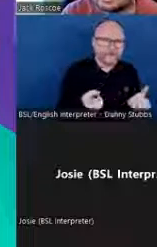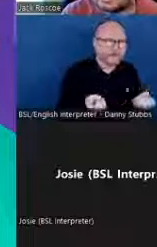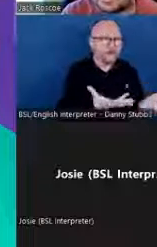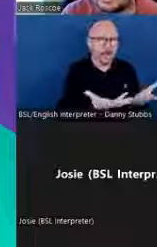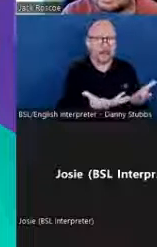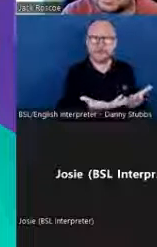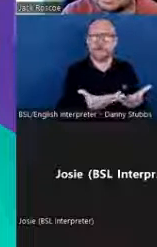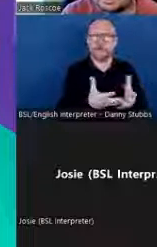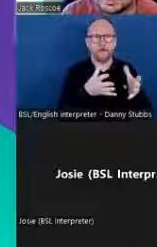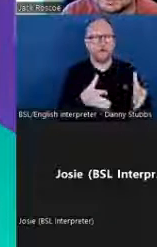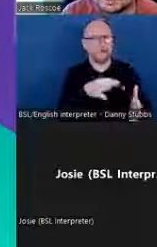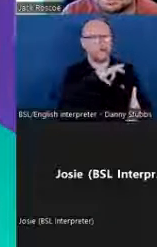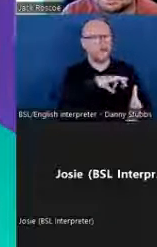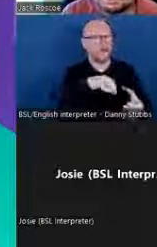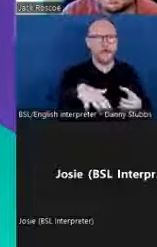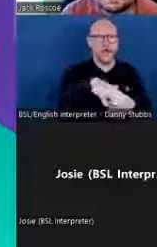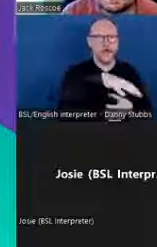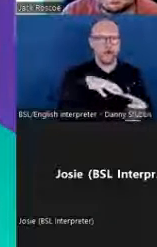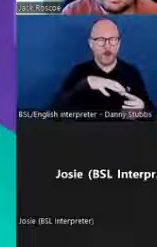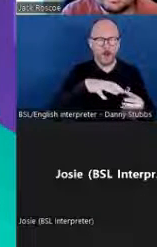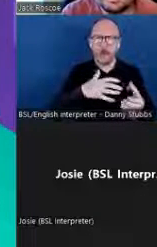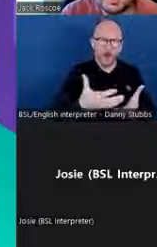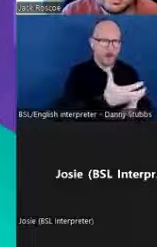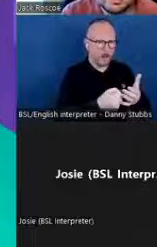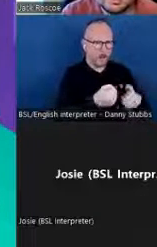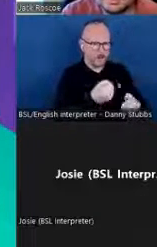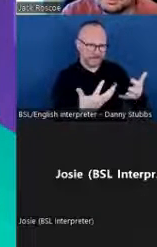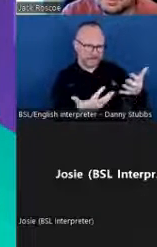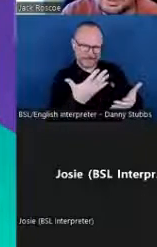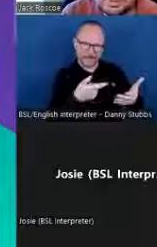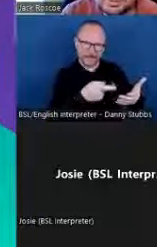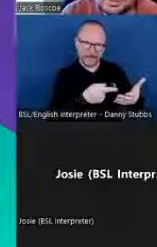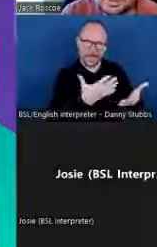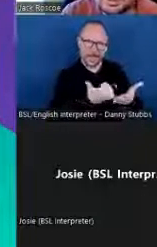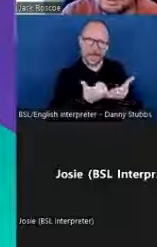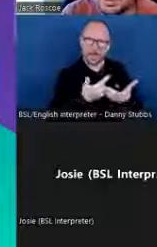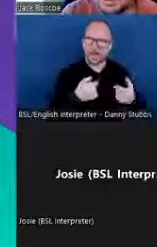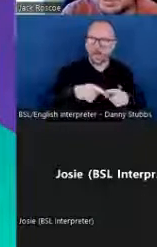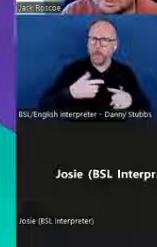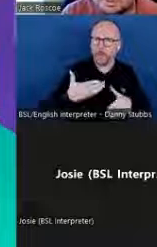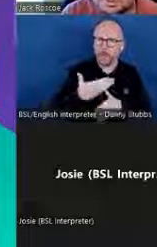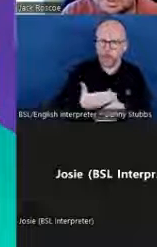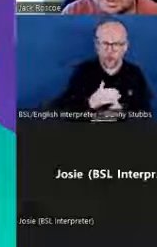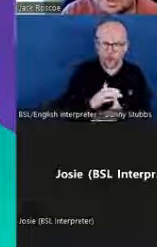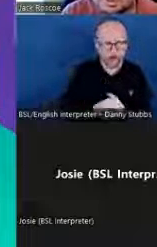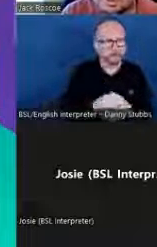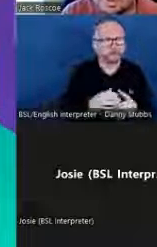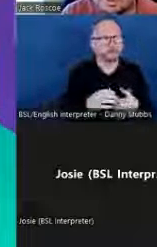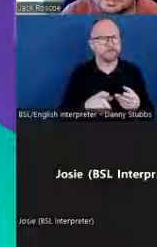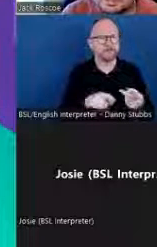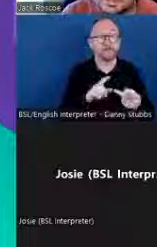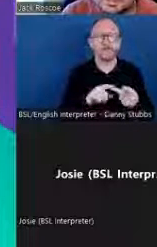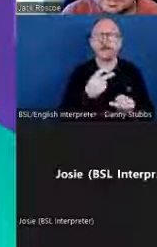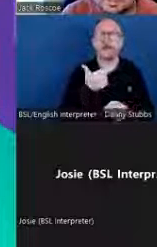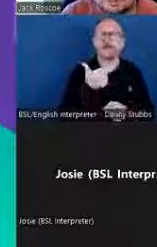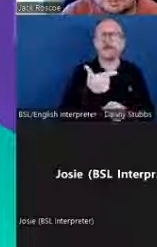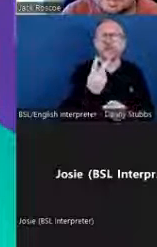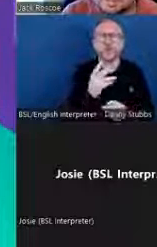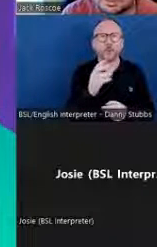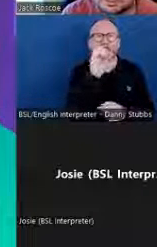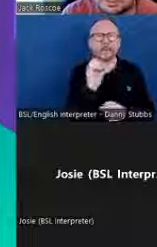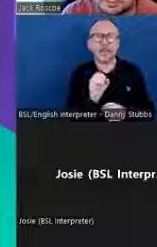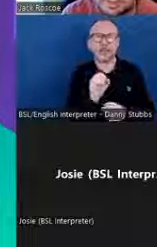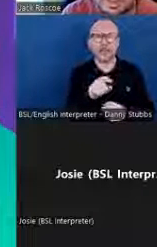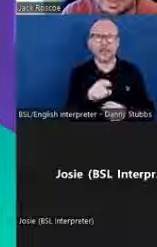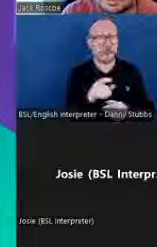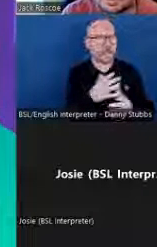quite useful for a lot of the work that we do. Then two final bits. 72% hadn't attended an event in London Royal